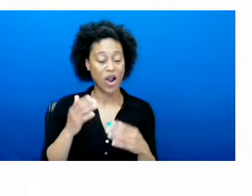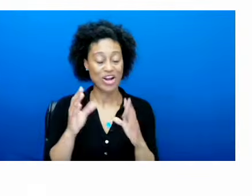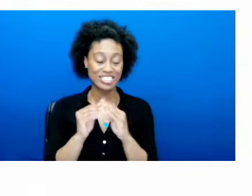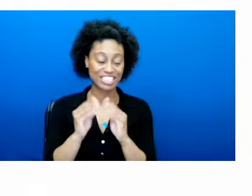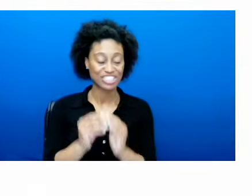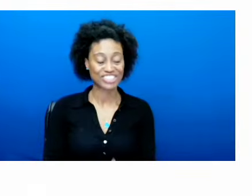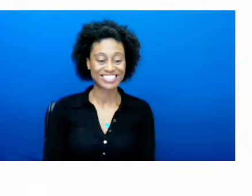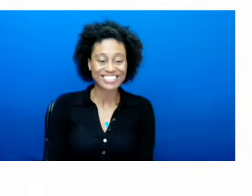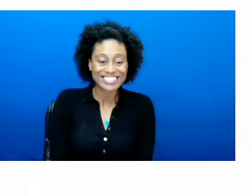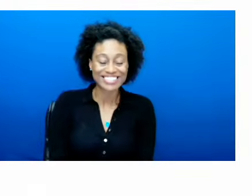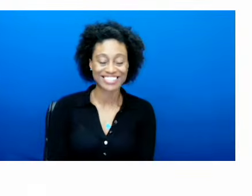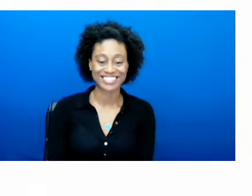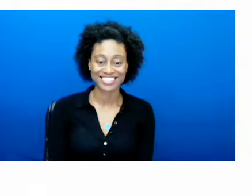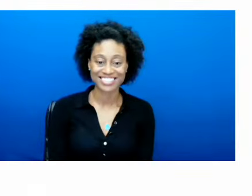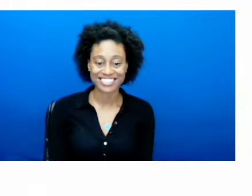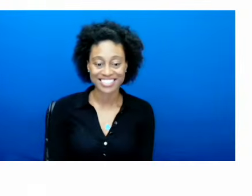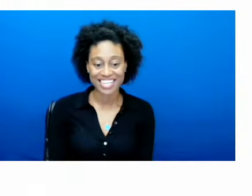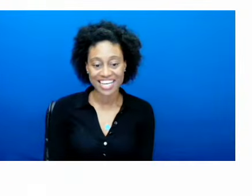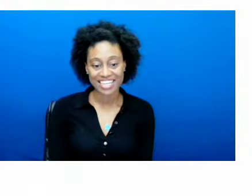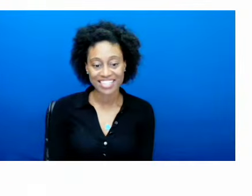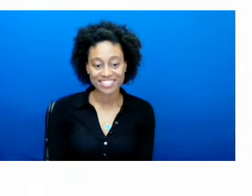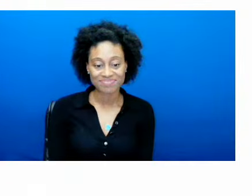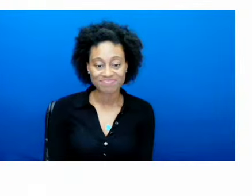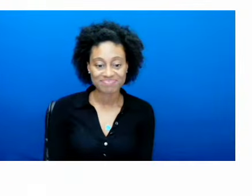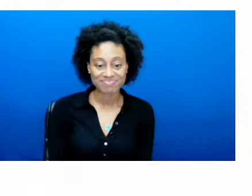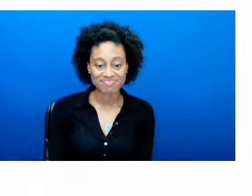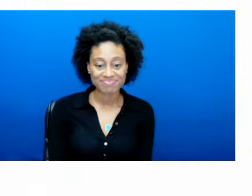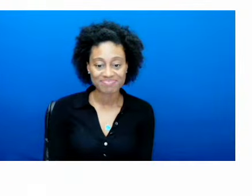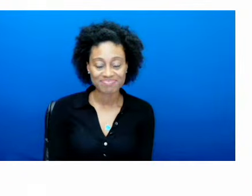session. Okay.